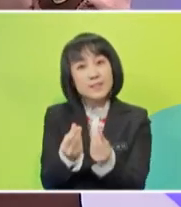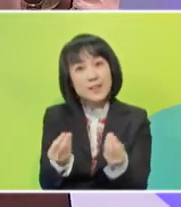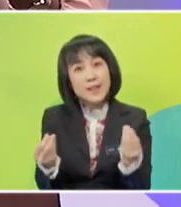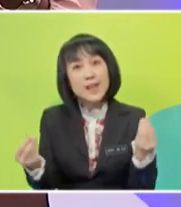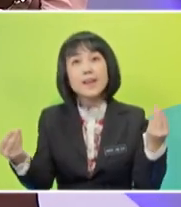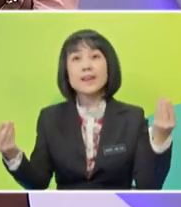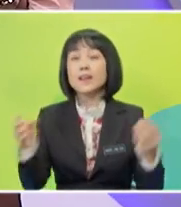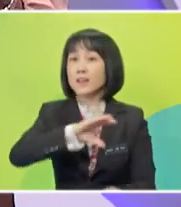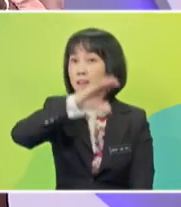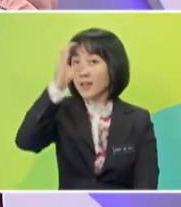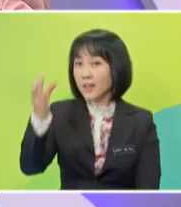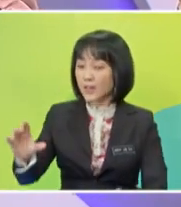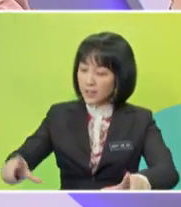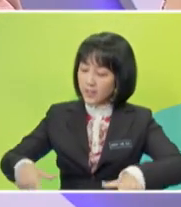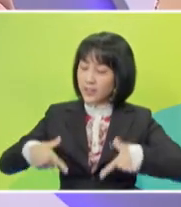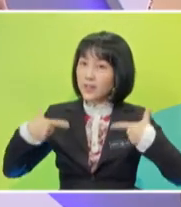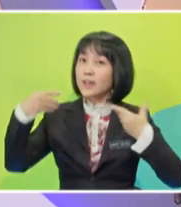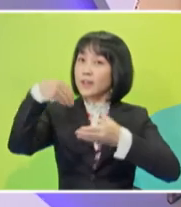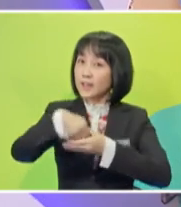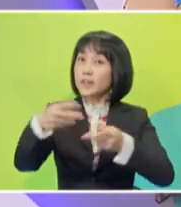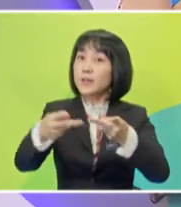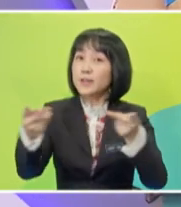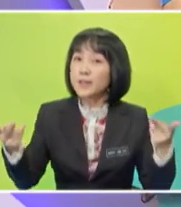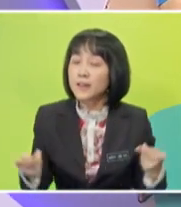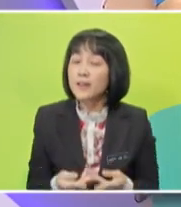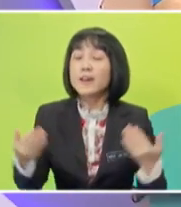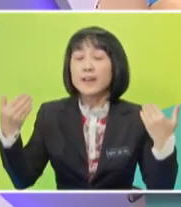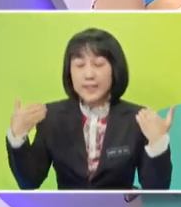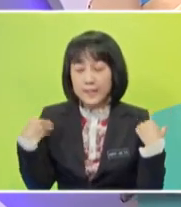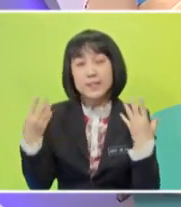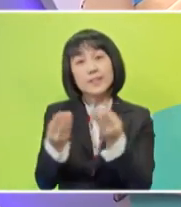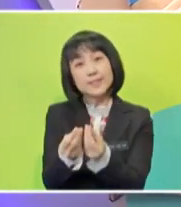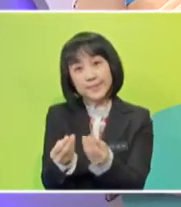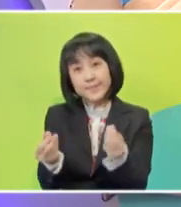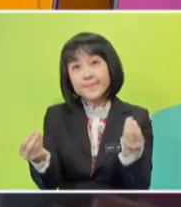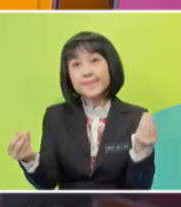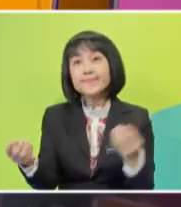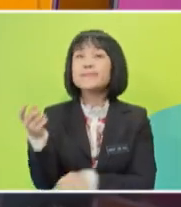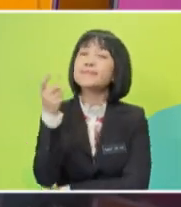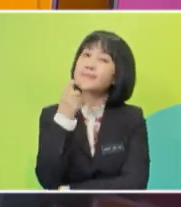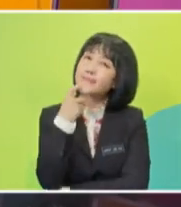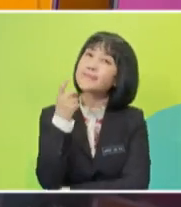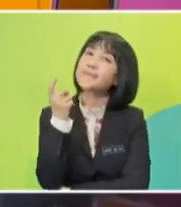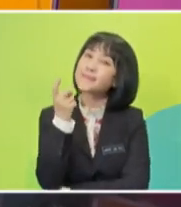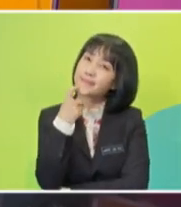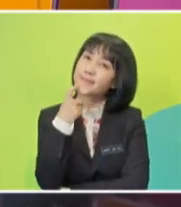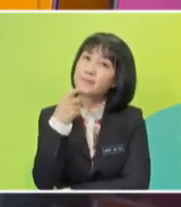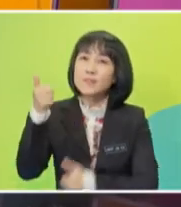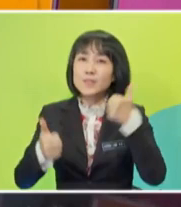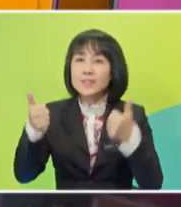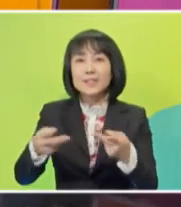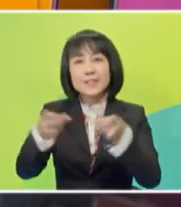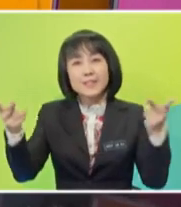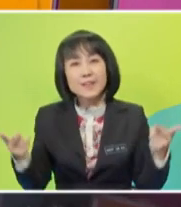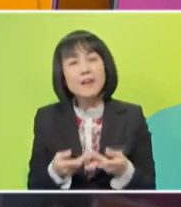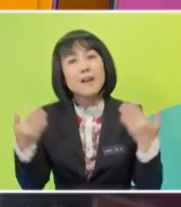The camel lives in a place where there is sand. Hmm. Which of these places